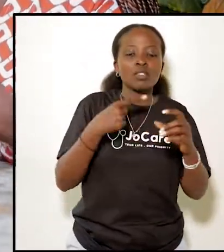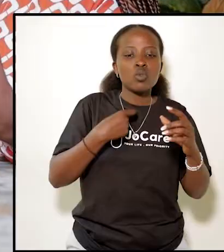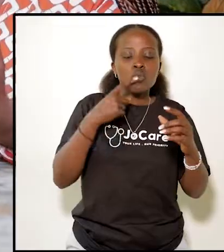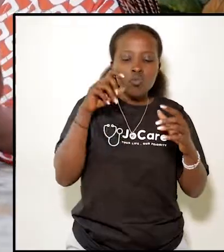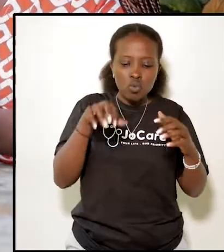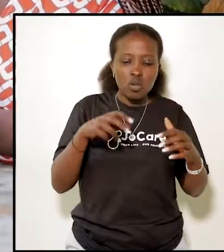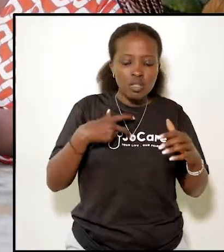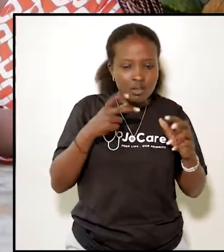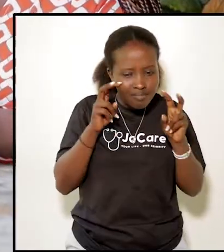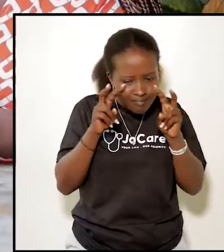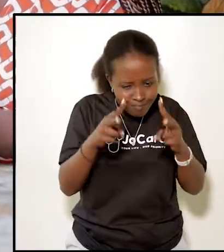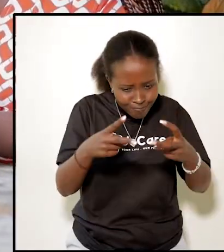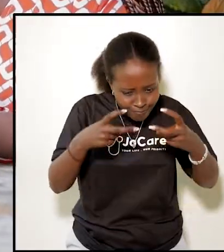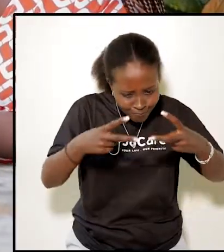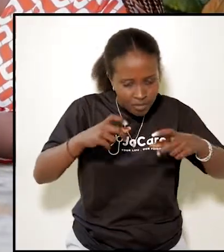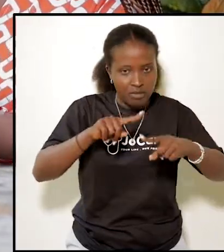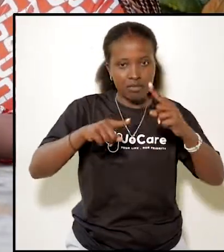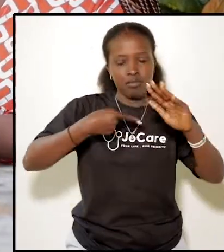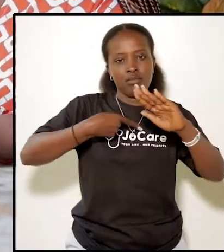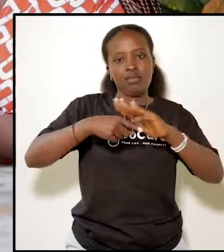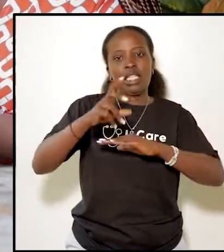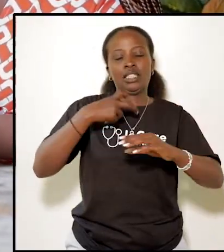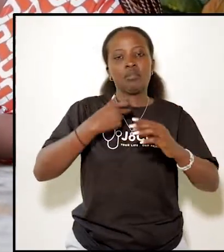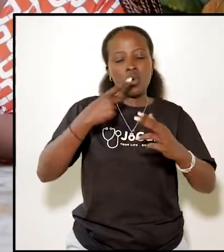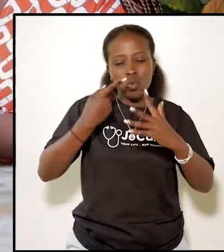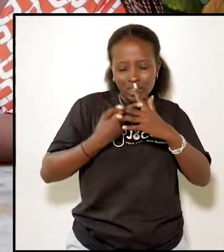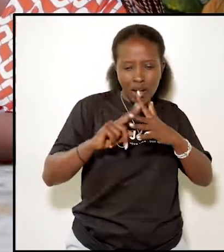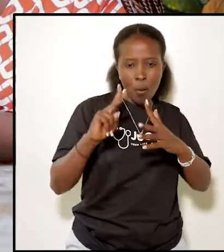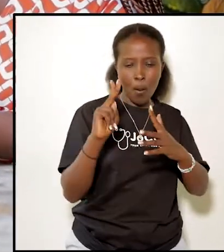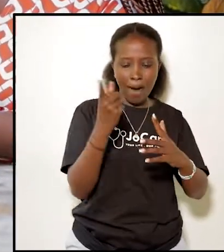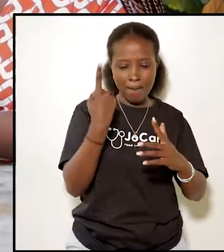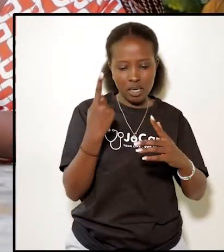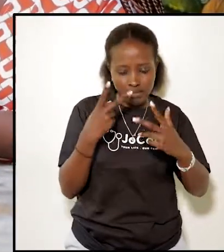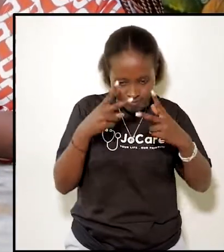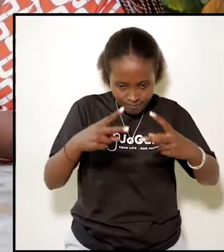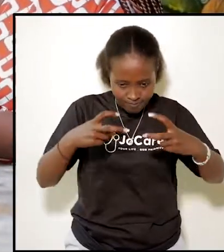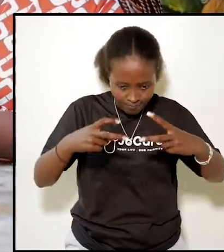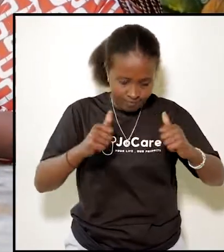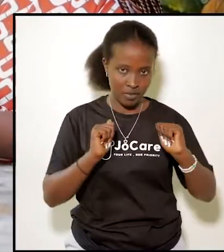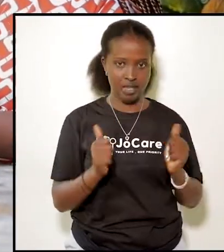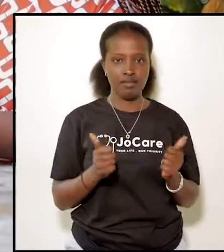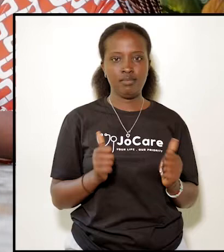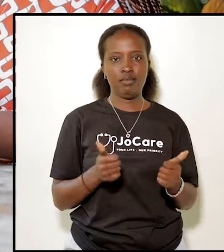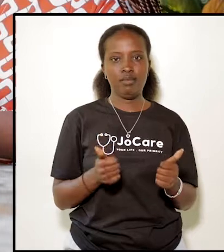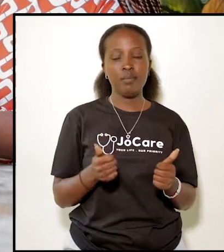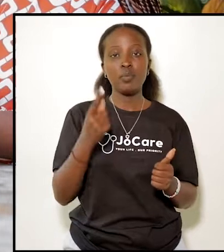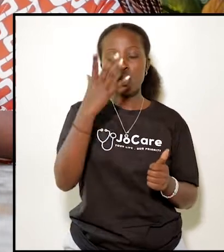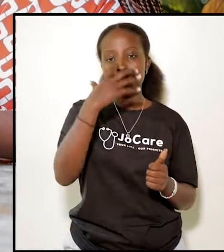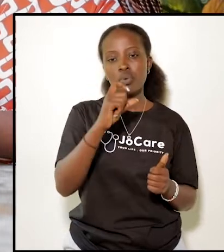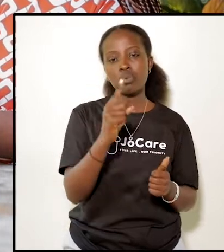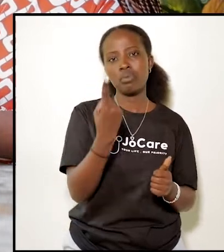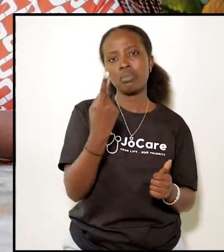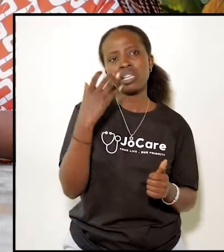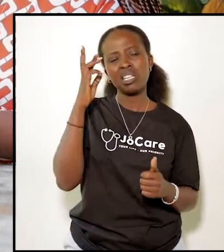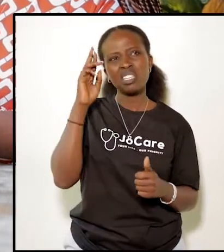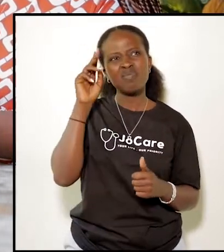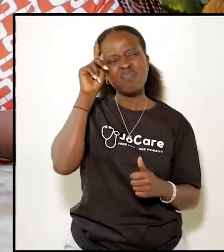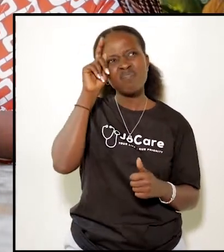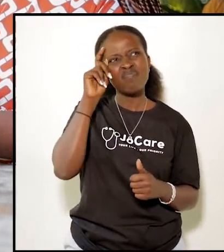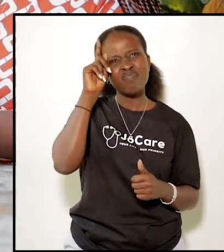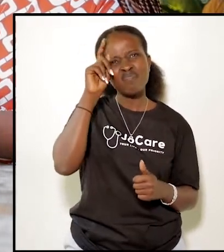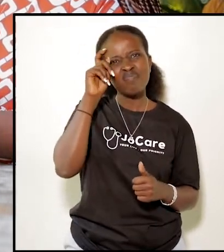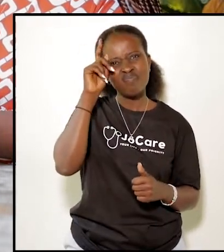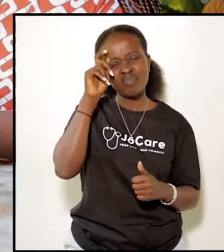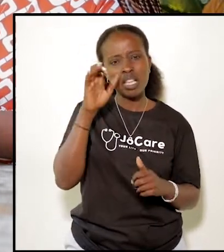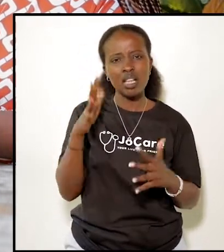not, then can we go to the ovary? So these are the main three parts that we check. So you said about thyroid, and someone may